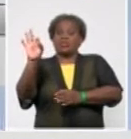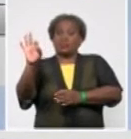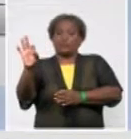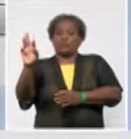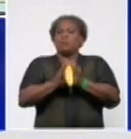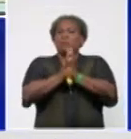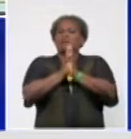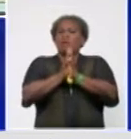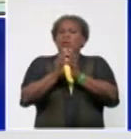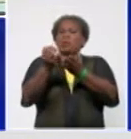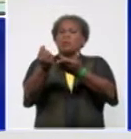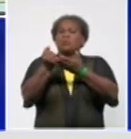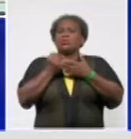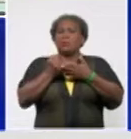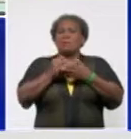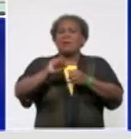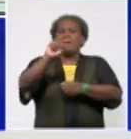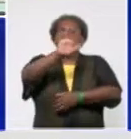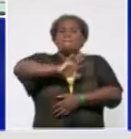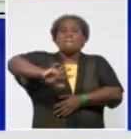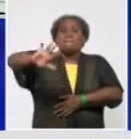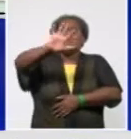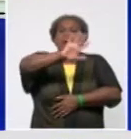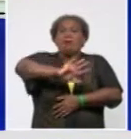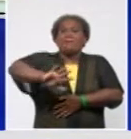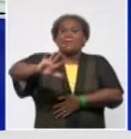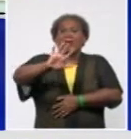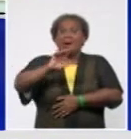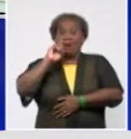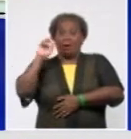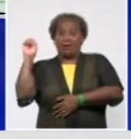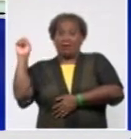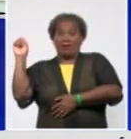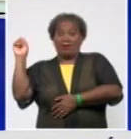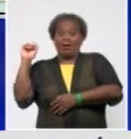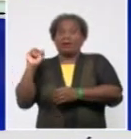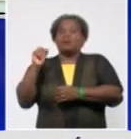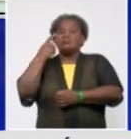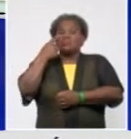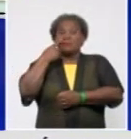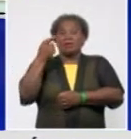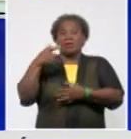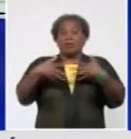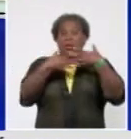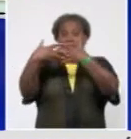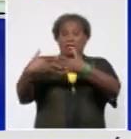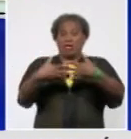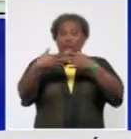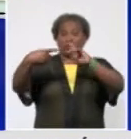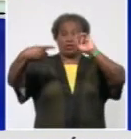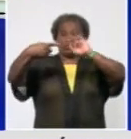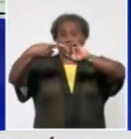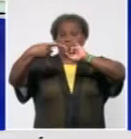countries in the world, the United States occupies the first position with